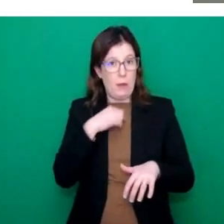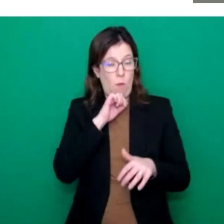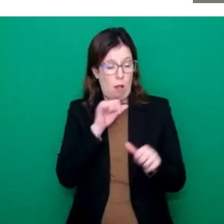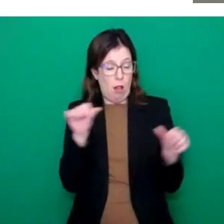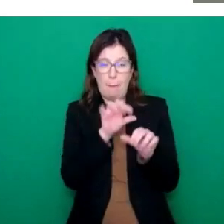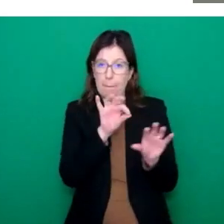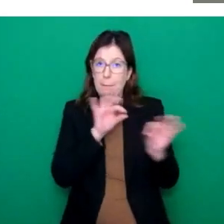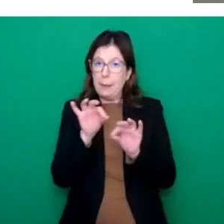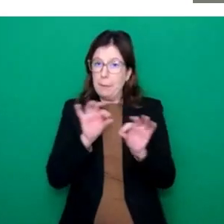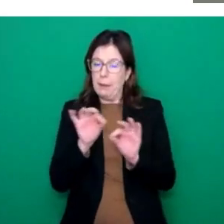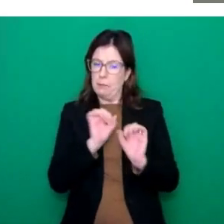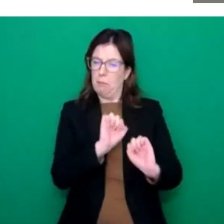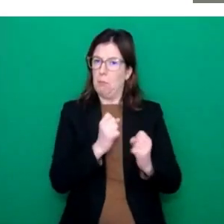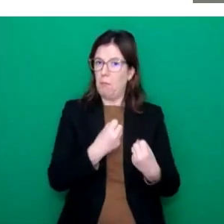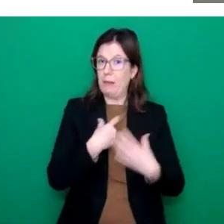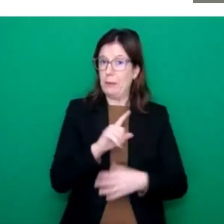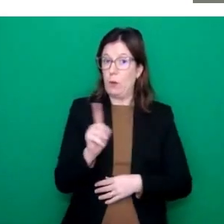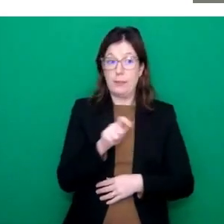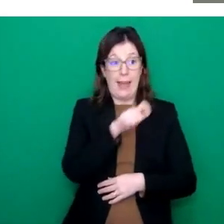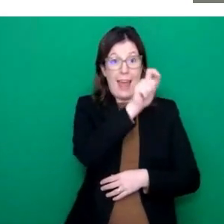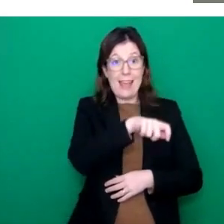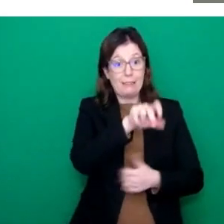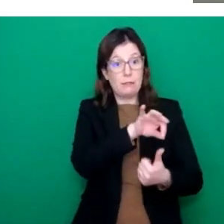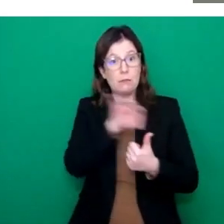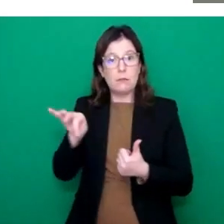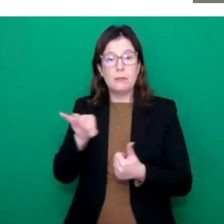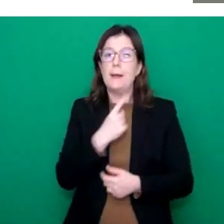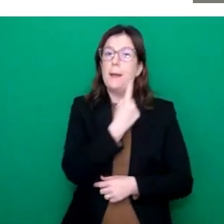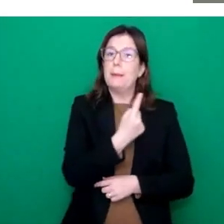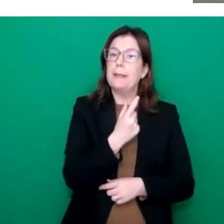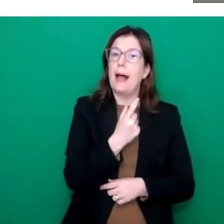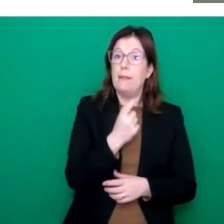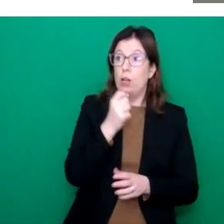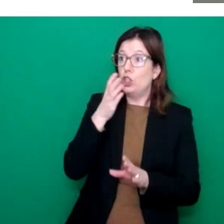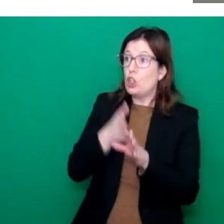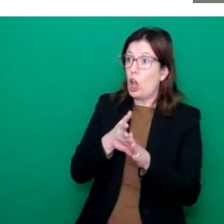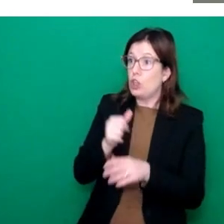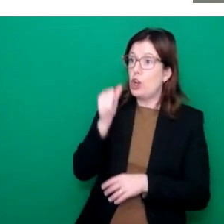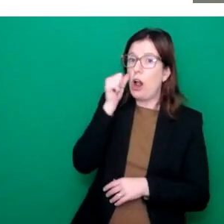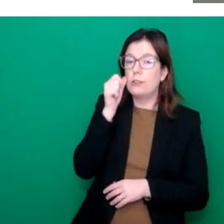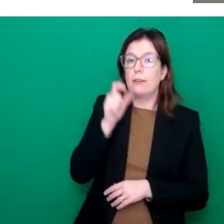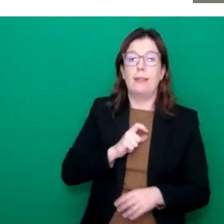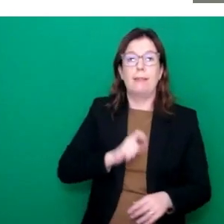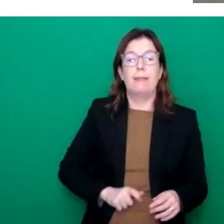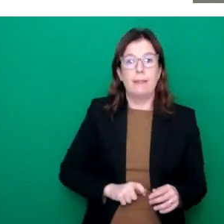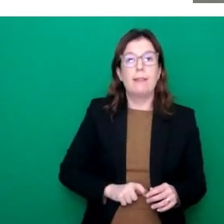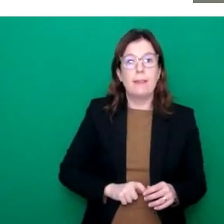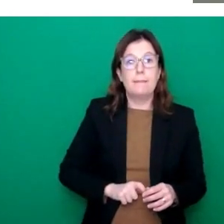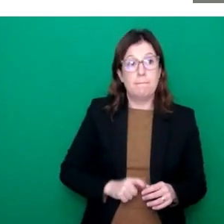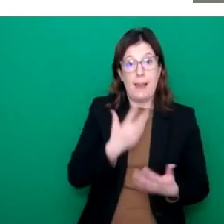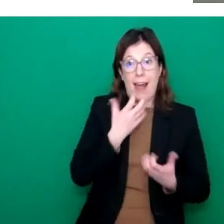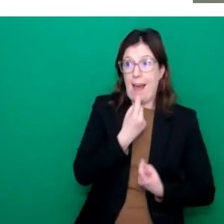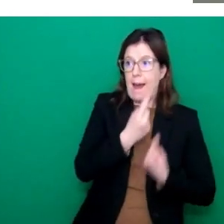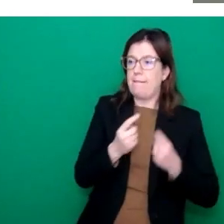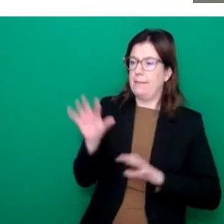the candidates found that they had low confidence about psychological knowledge and had misconceptions about